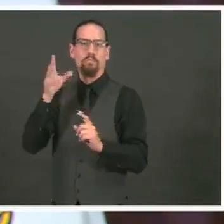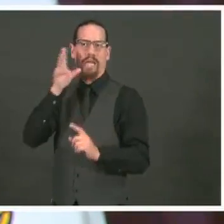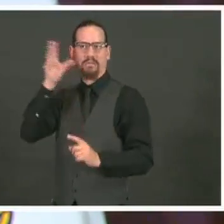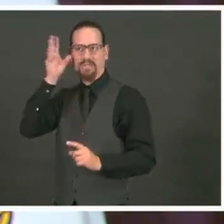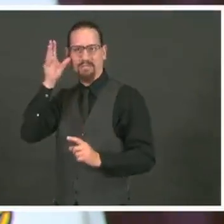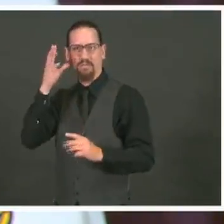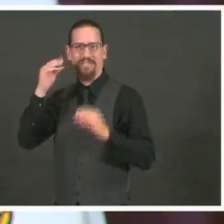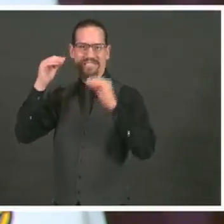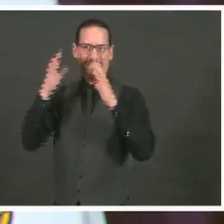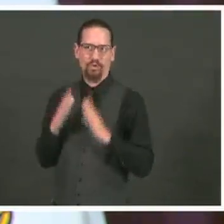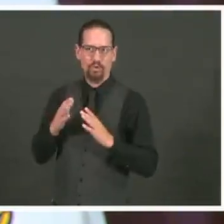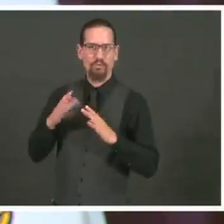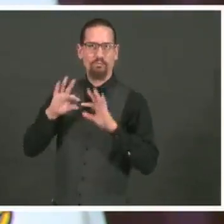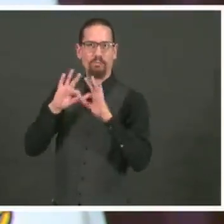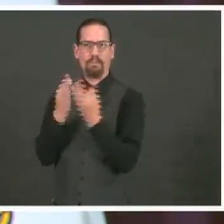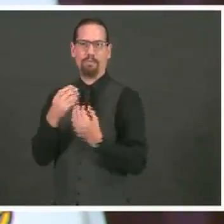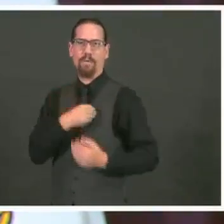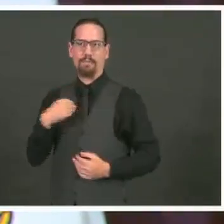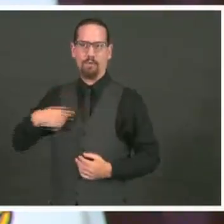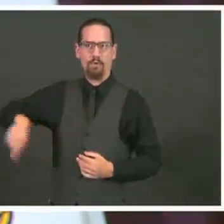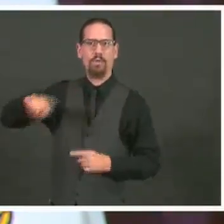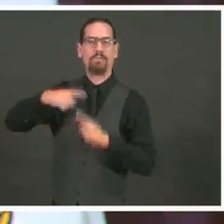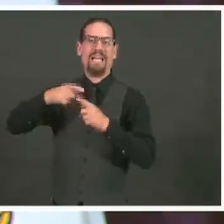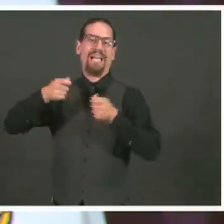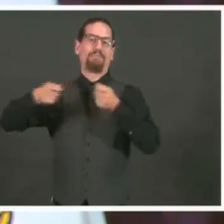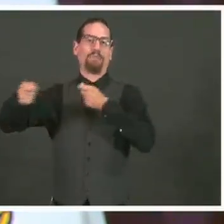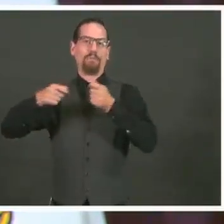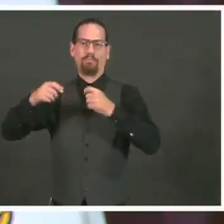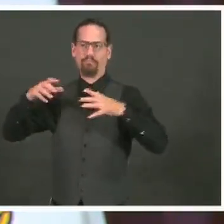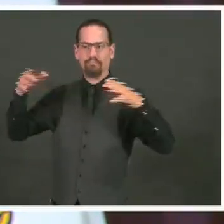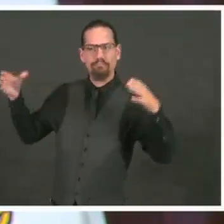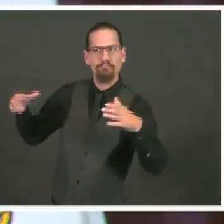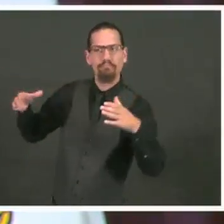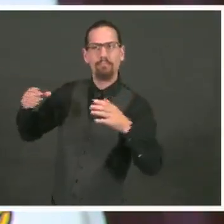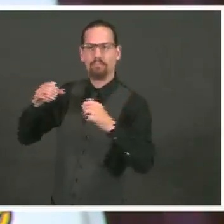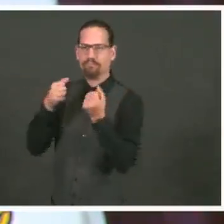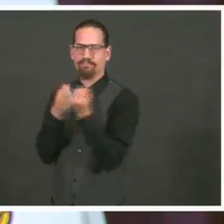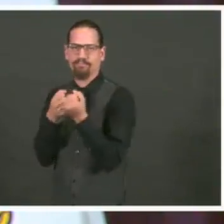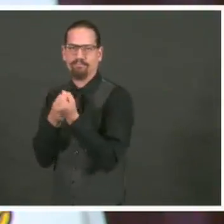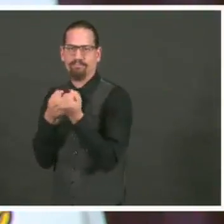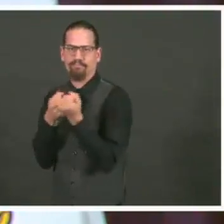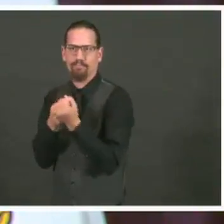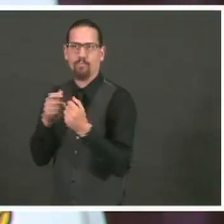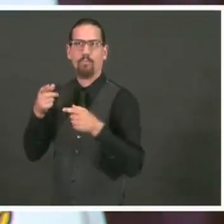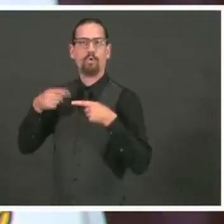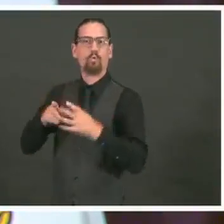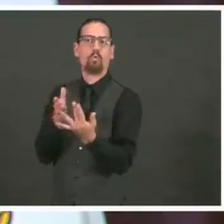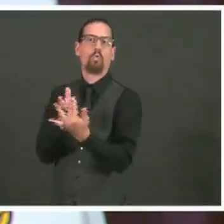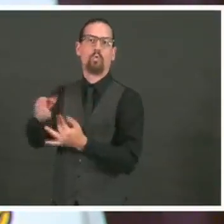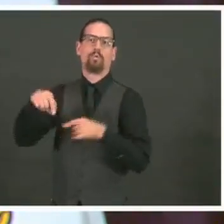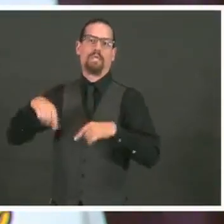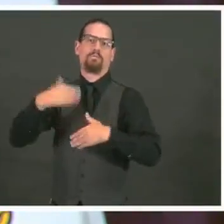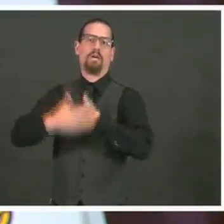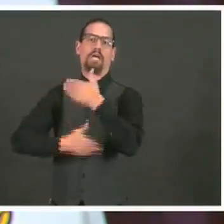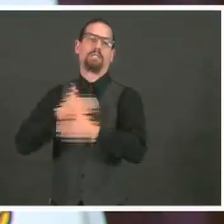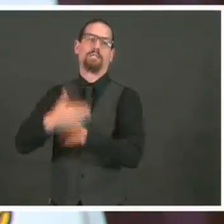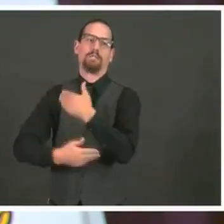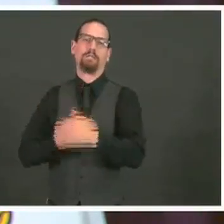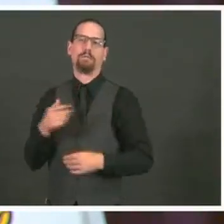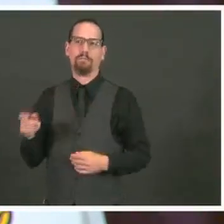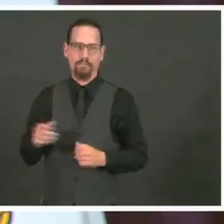school administrators to help you as we're moving forward together. We are grateful for your patience, your